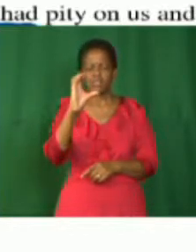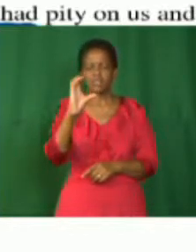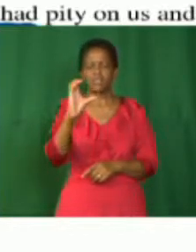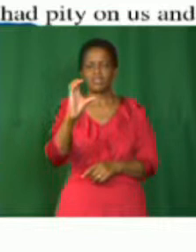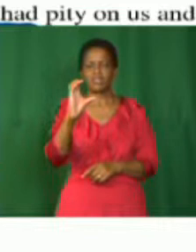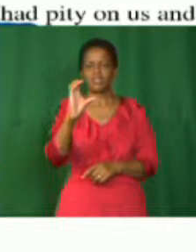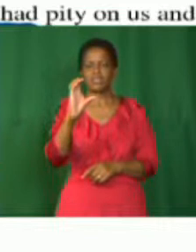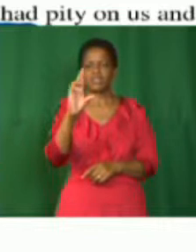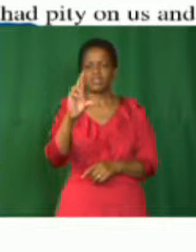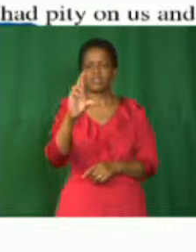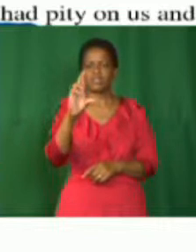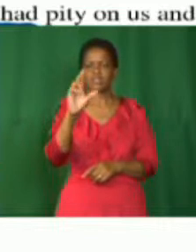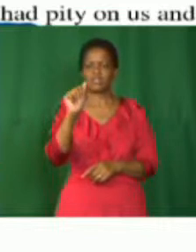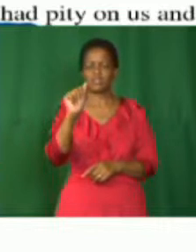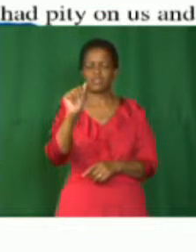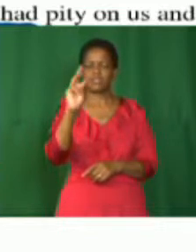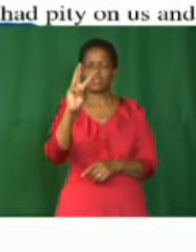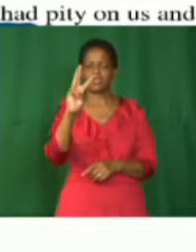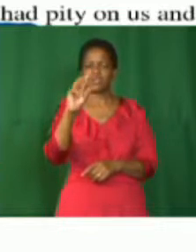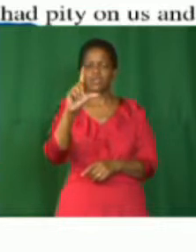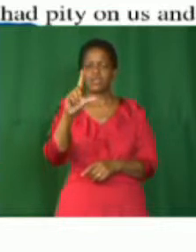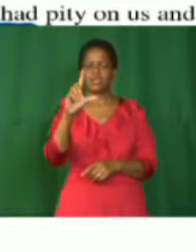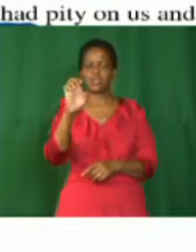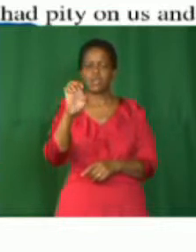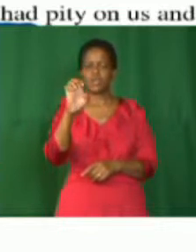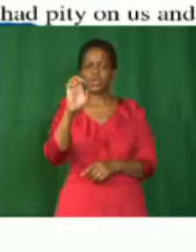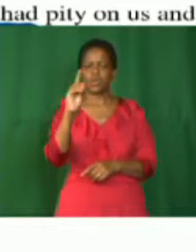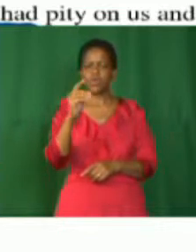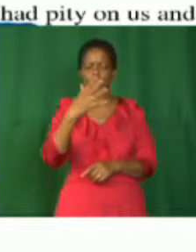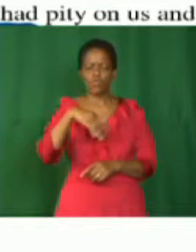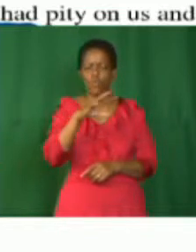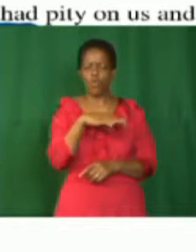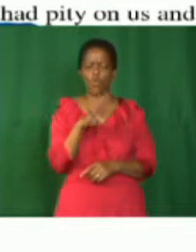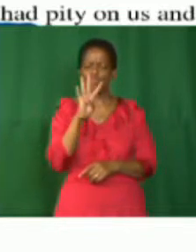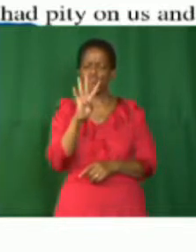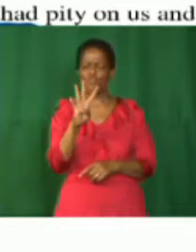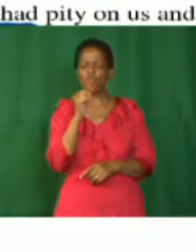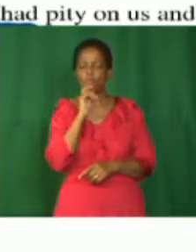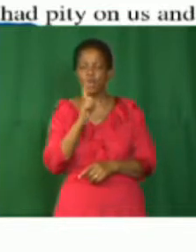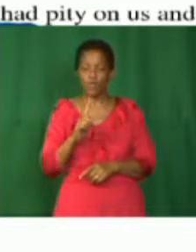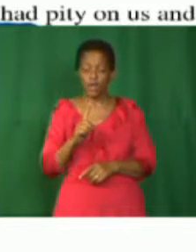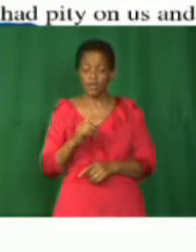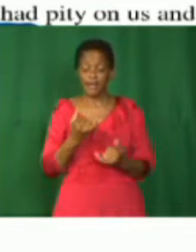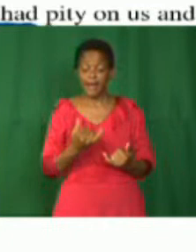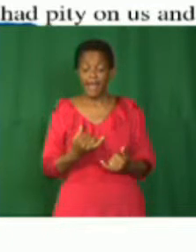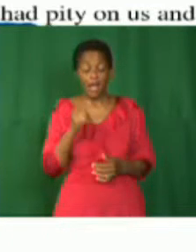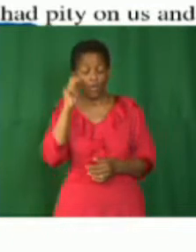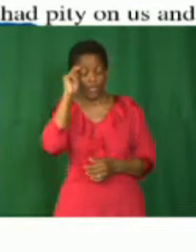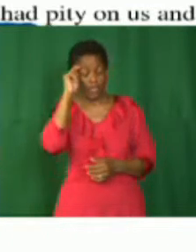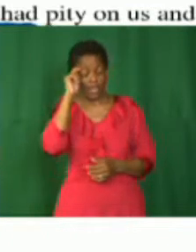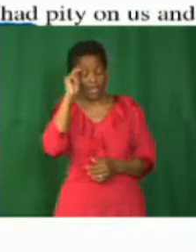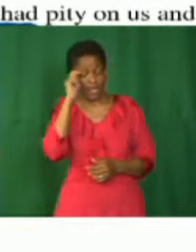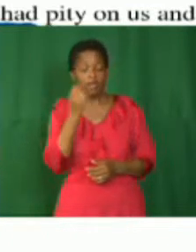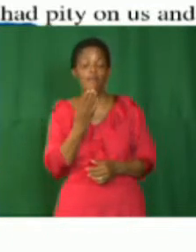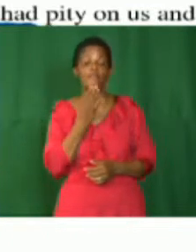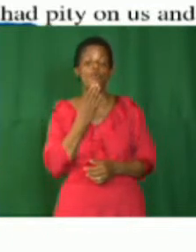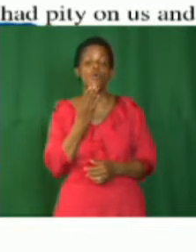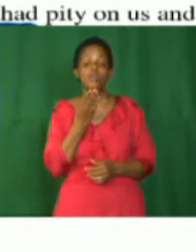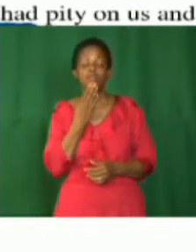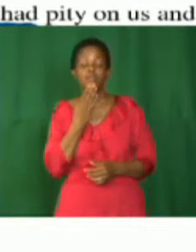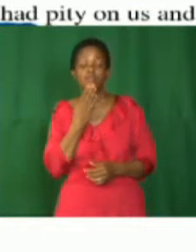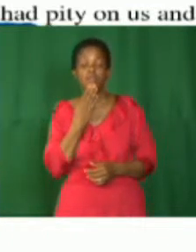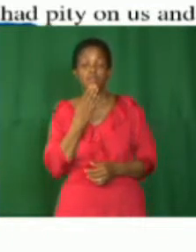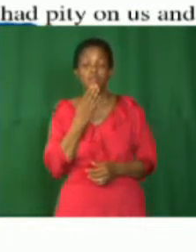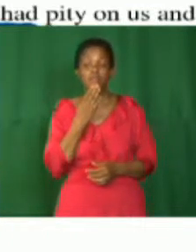should visualize what you are reading. Now we are seeing the boys in our minds. They are walking